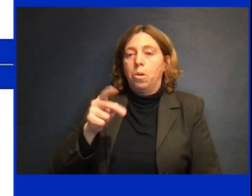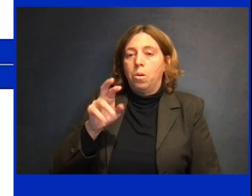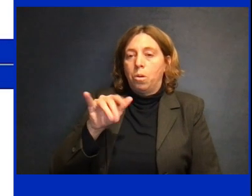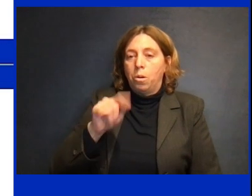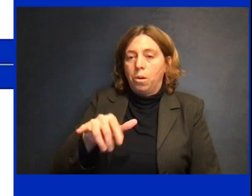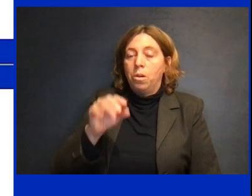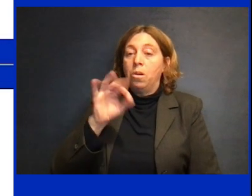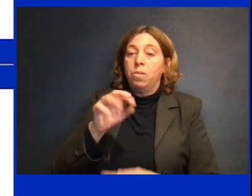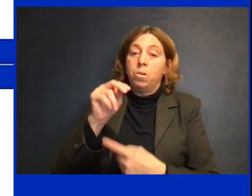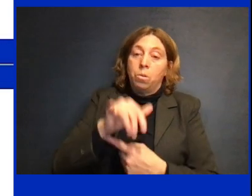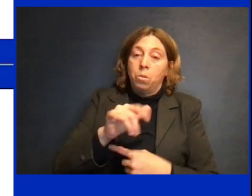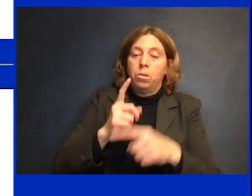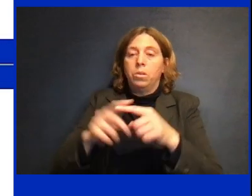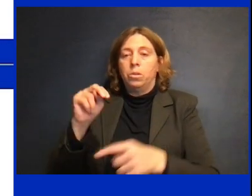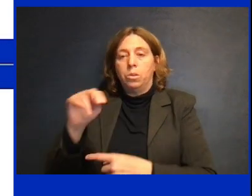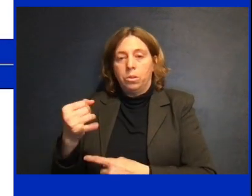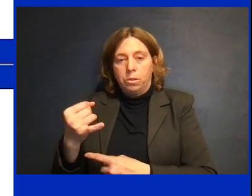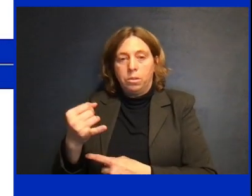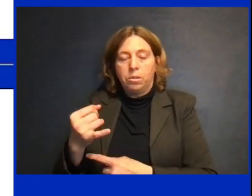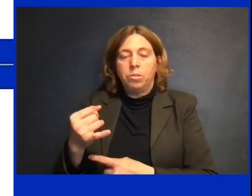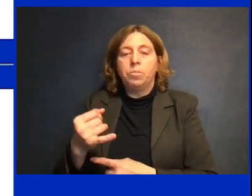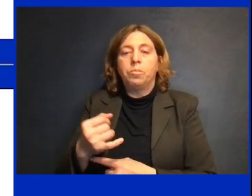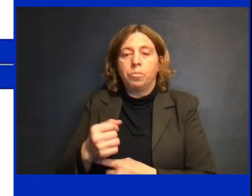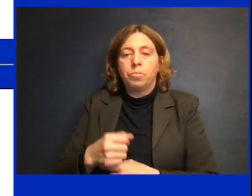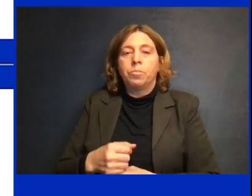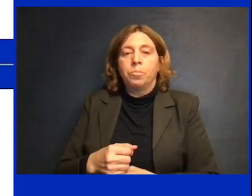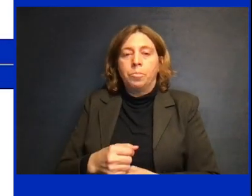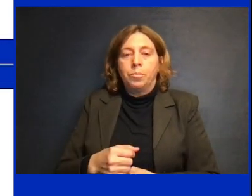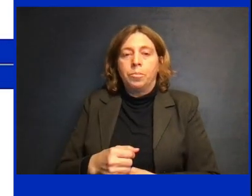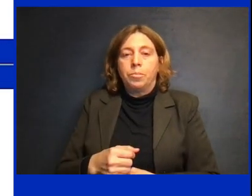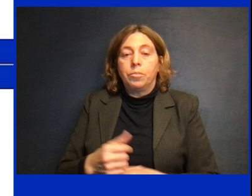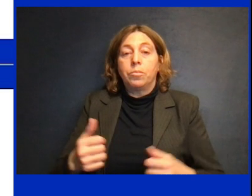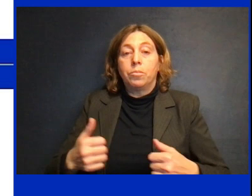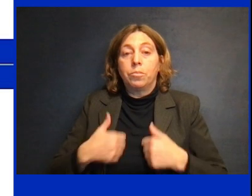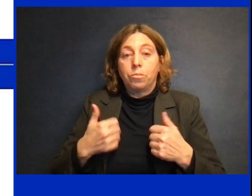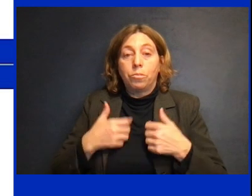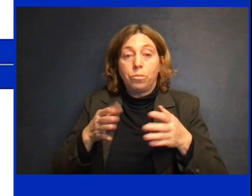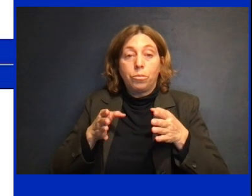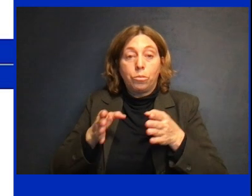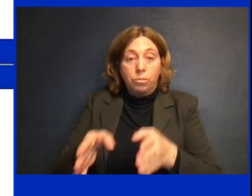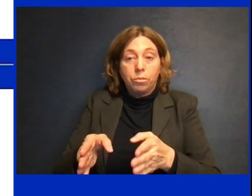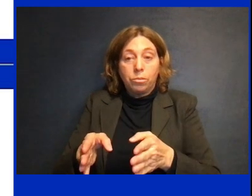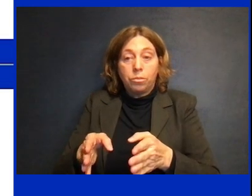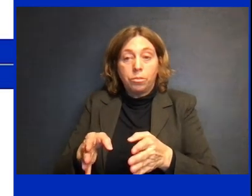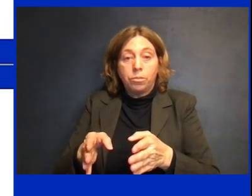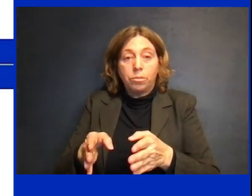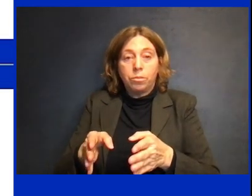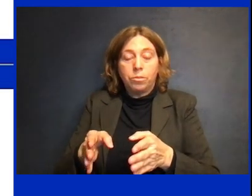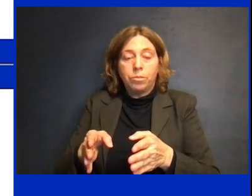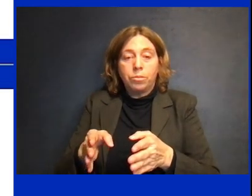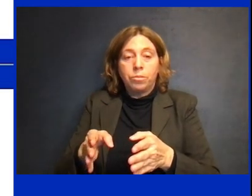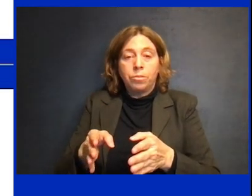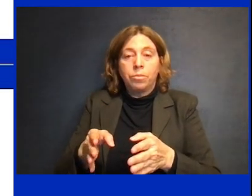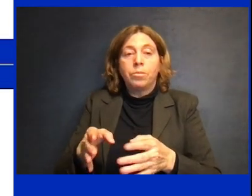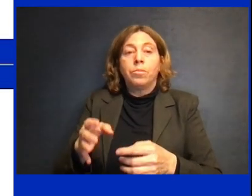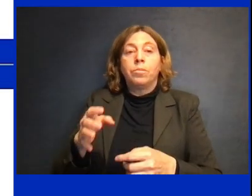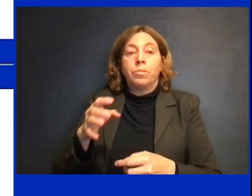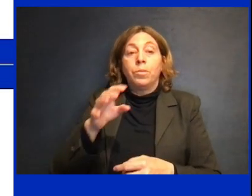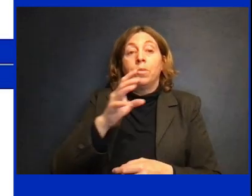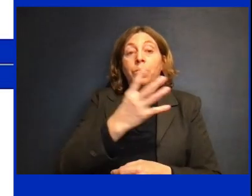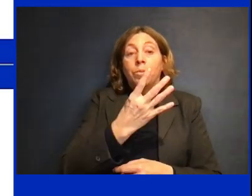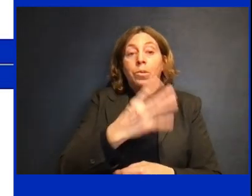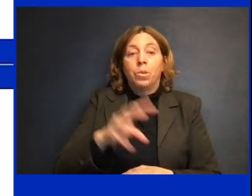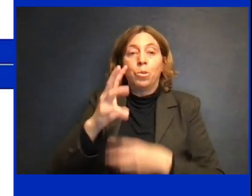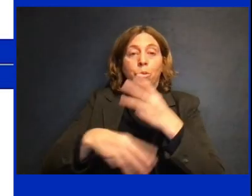92950273004, or by postal correspondence to the Port Authority of New York, New Jersey. 4. World Trade